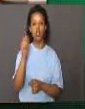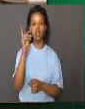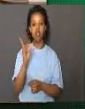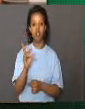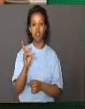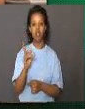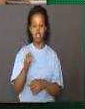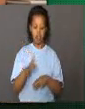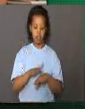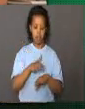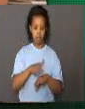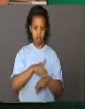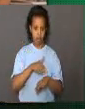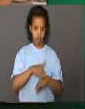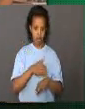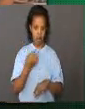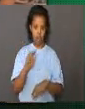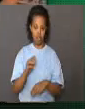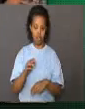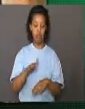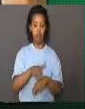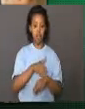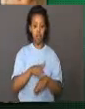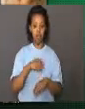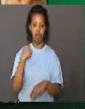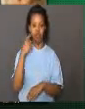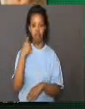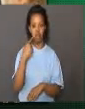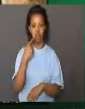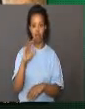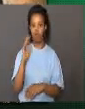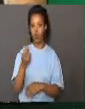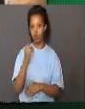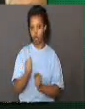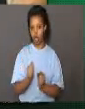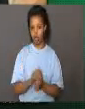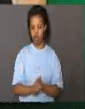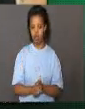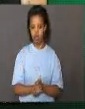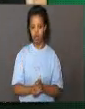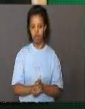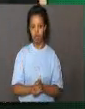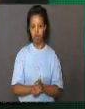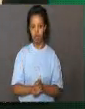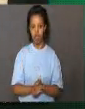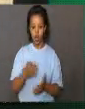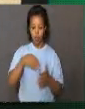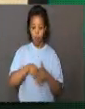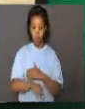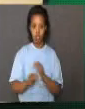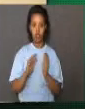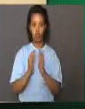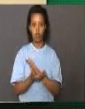an ointment or a cream. If the infection is internal,